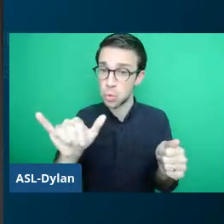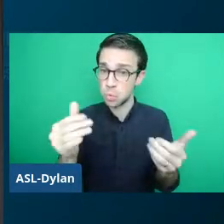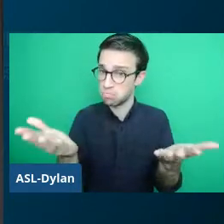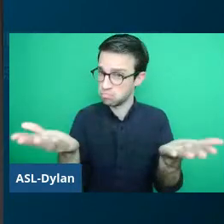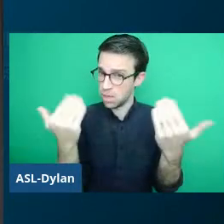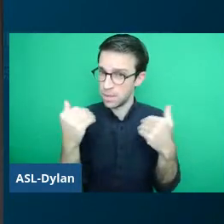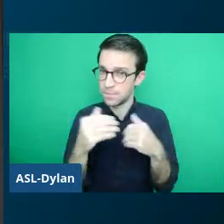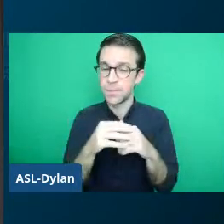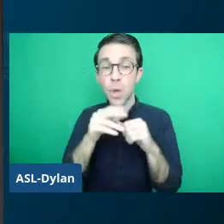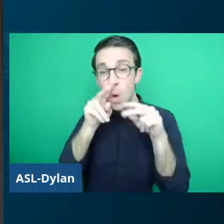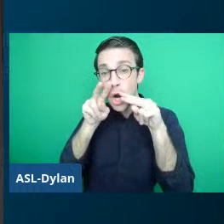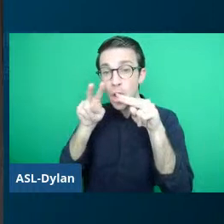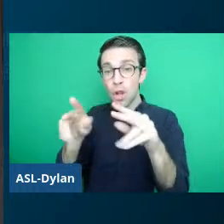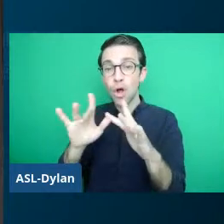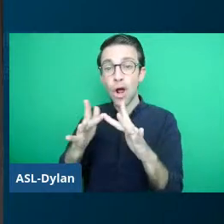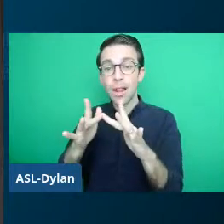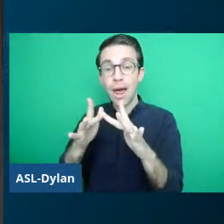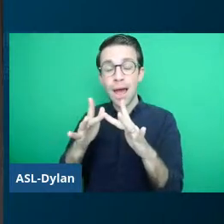to do is go to